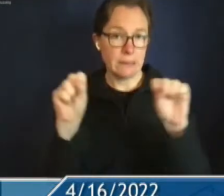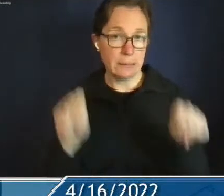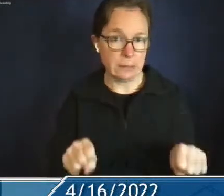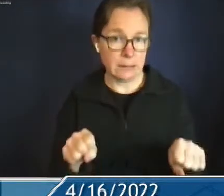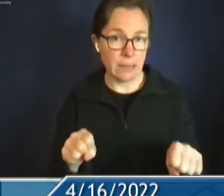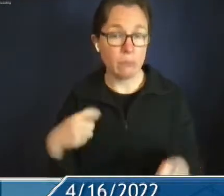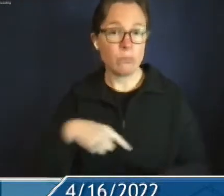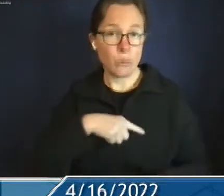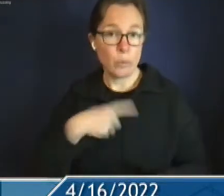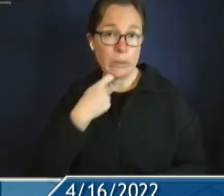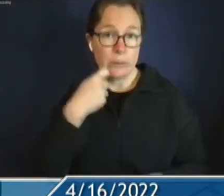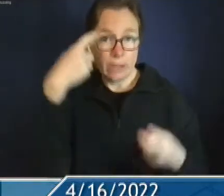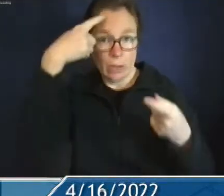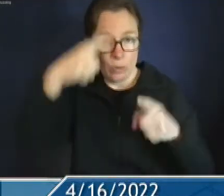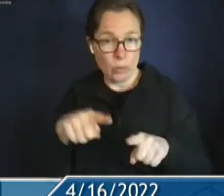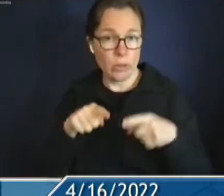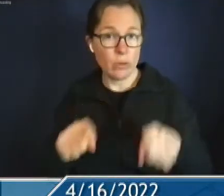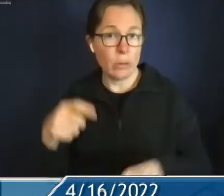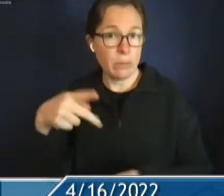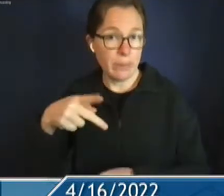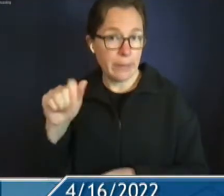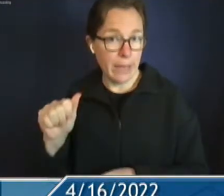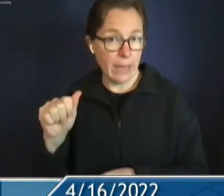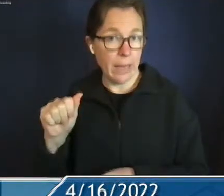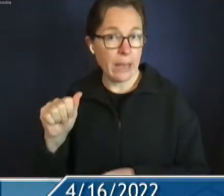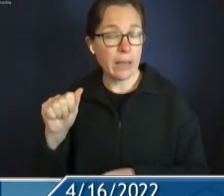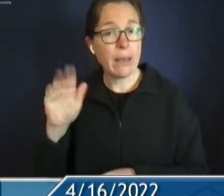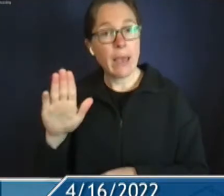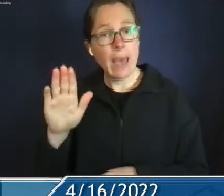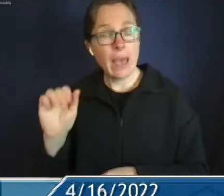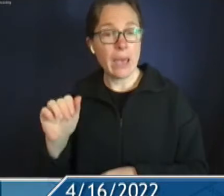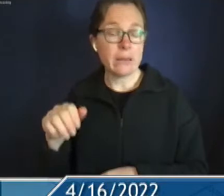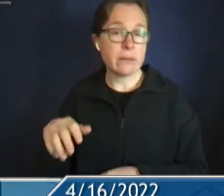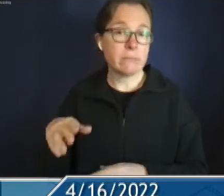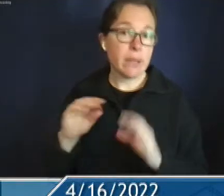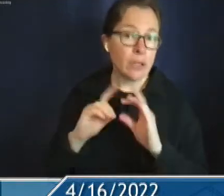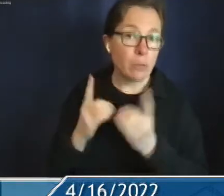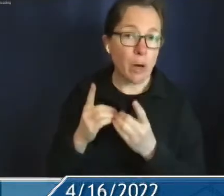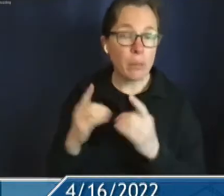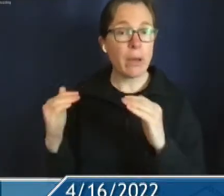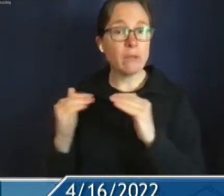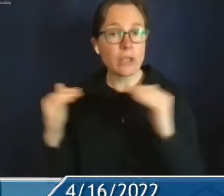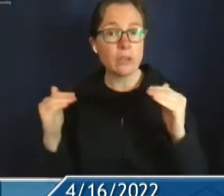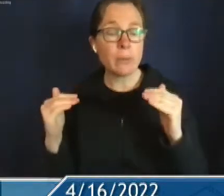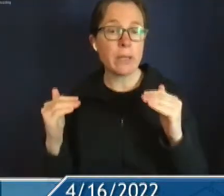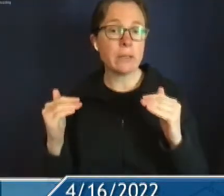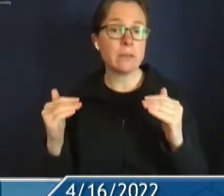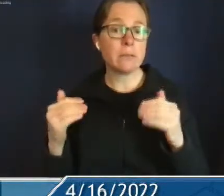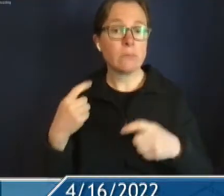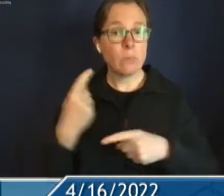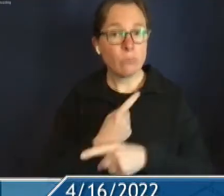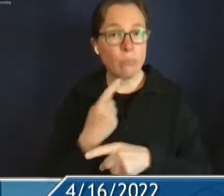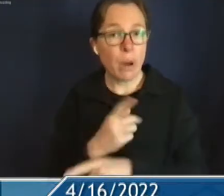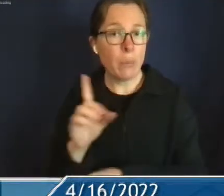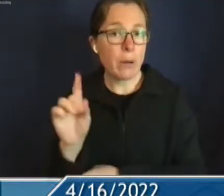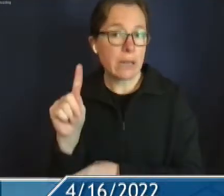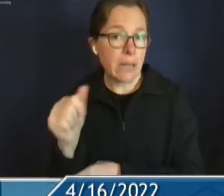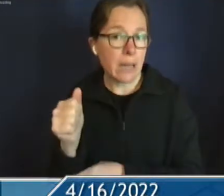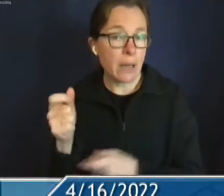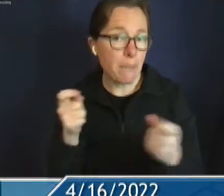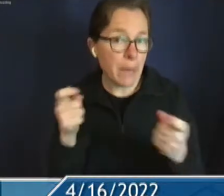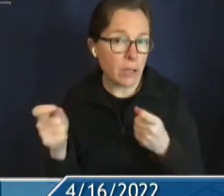the PPA Association, Department of Justice negotiations, including proper data management for body-worn cameras. So I wanted to lift